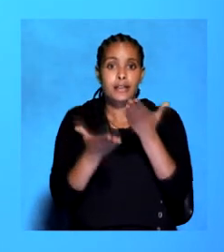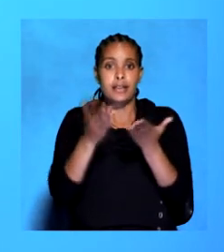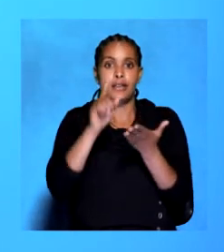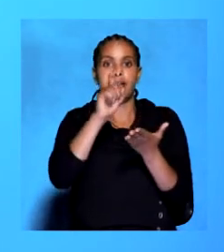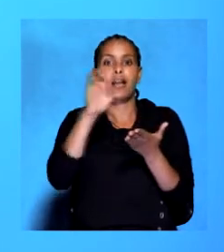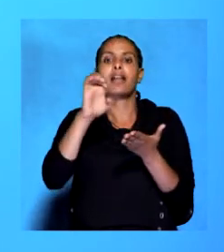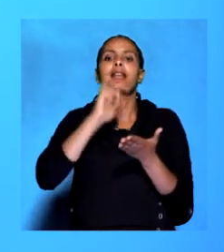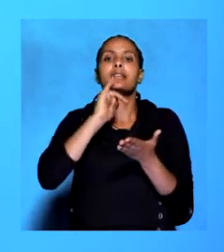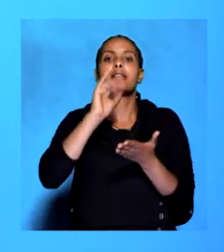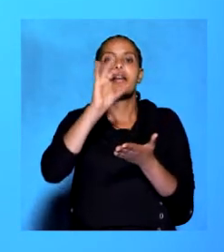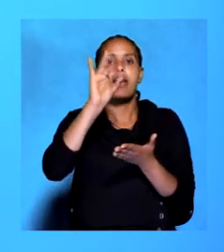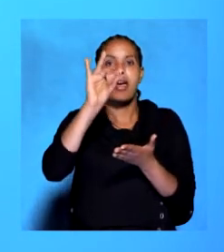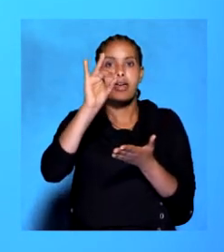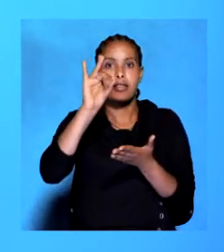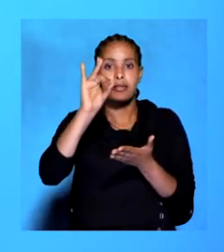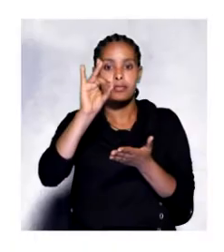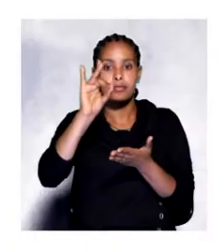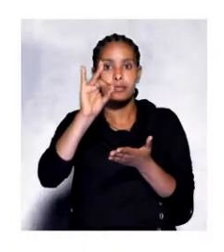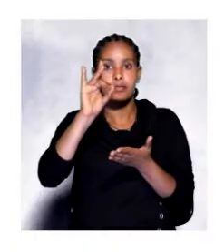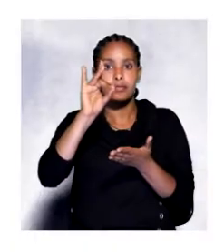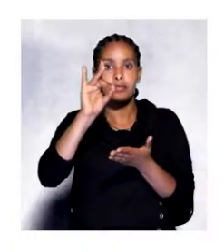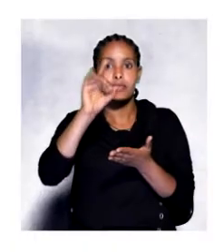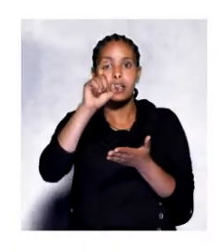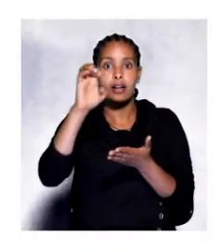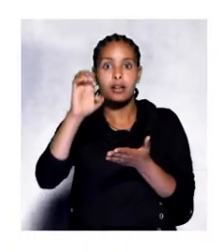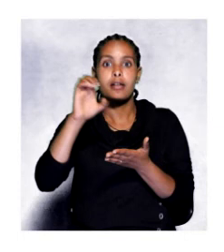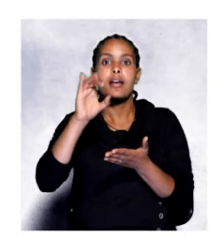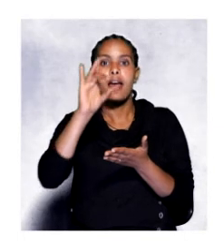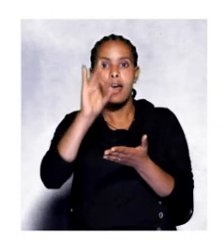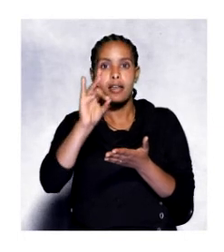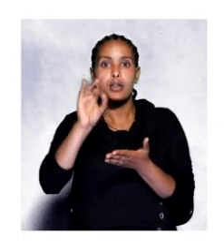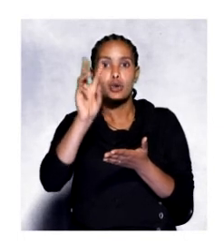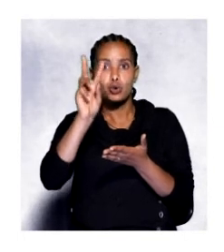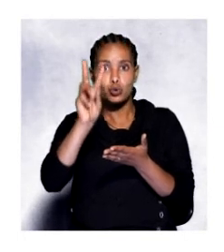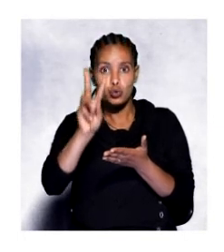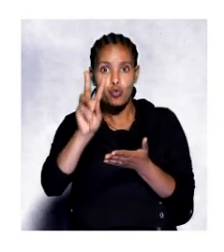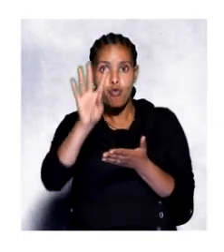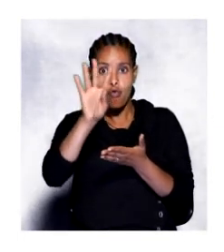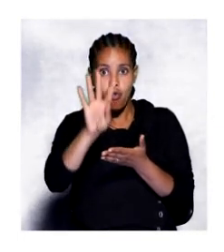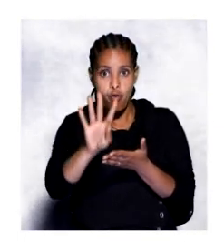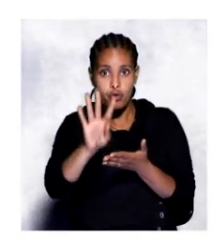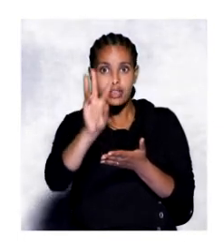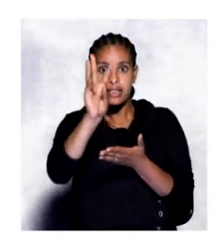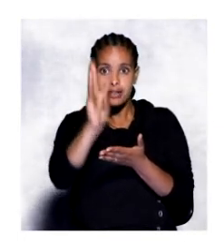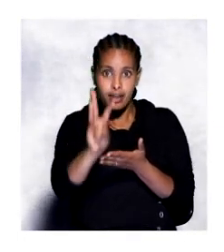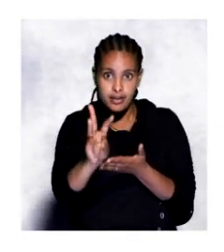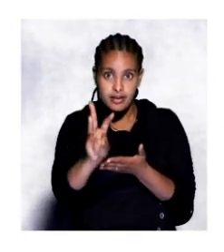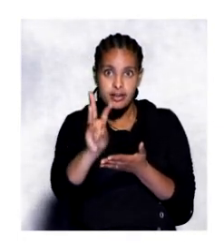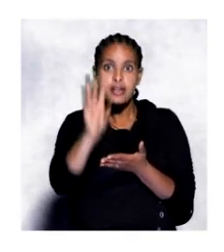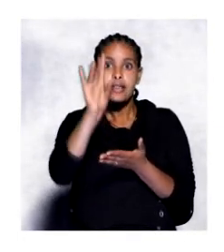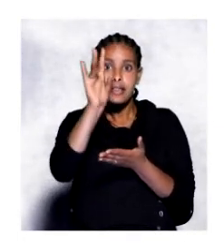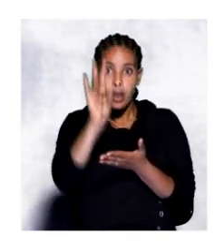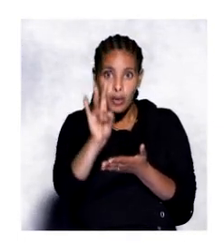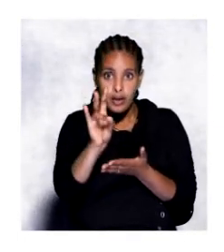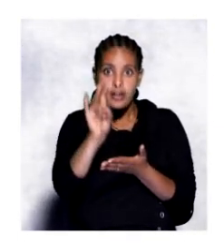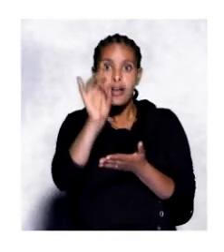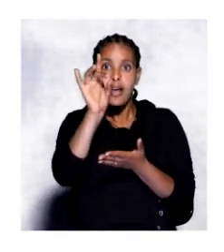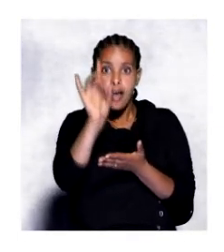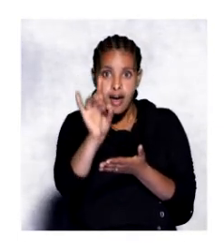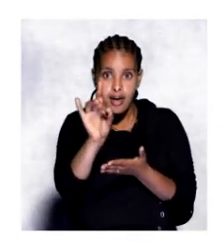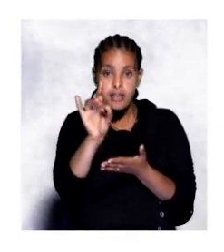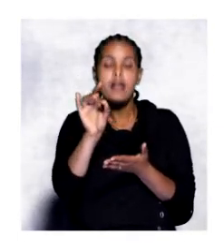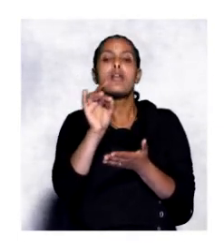is 8. Xenon, 8. 2, 4, 6, 7,